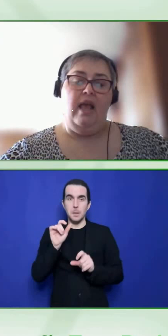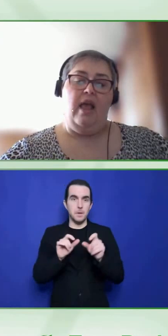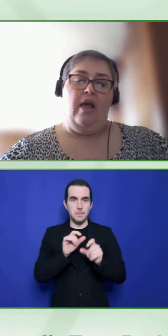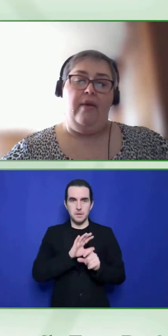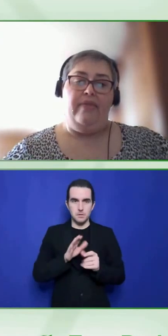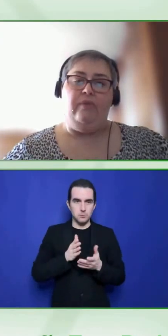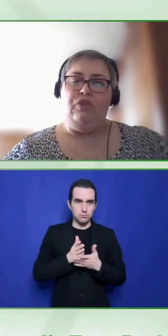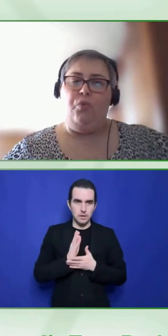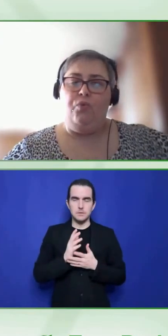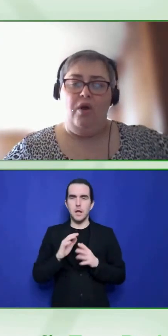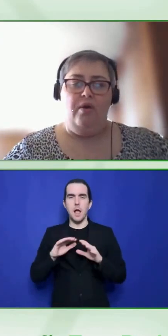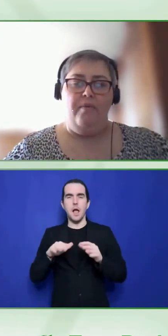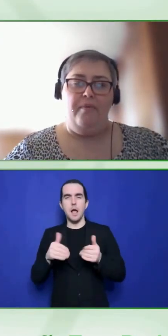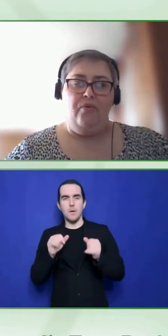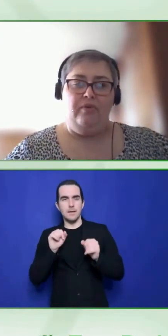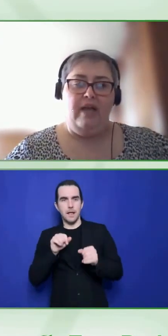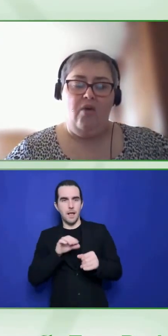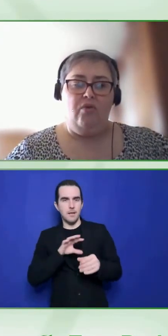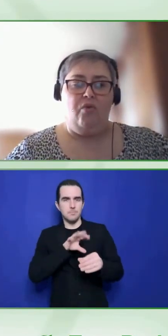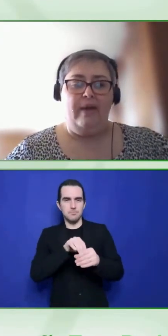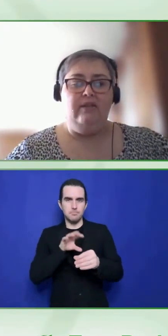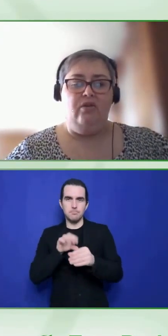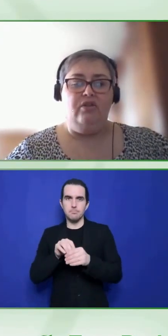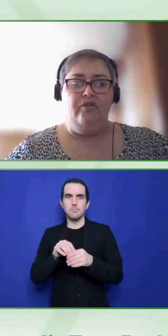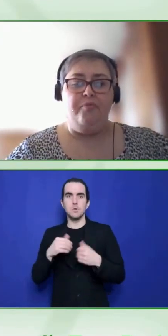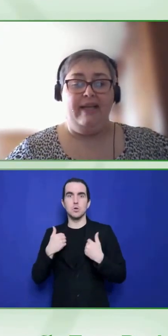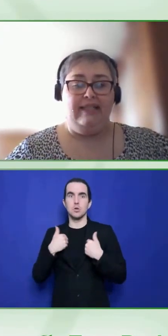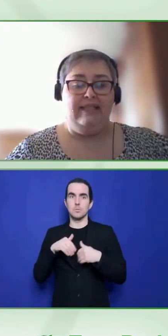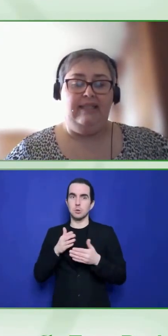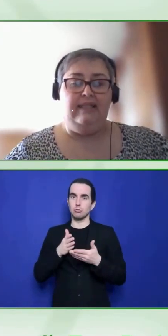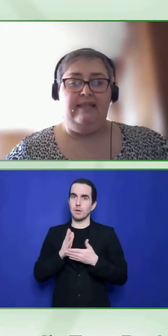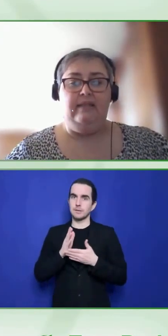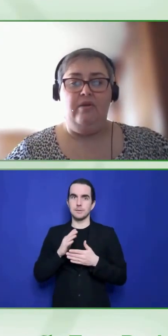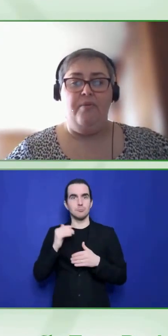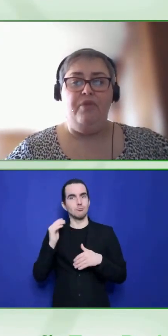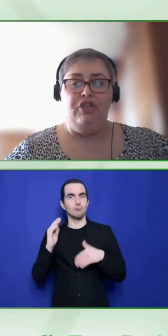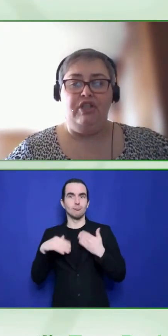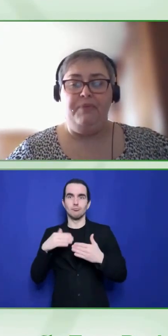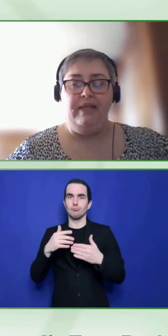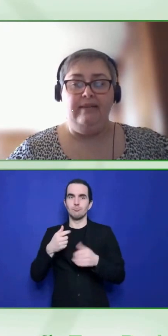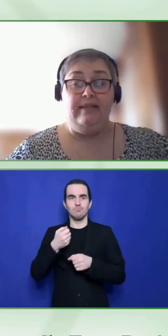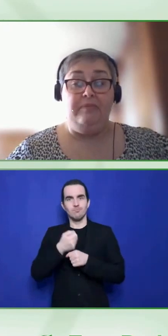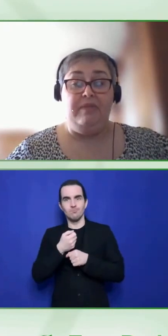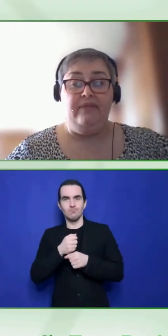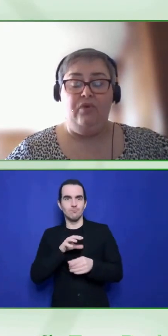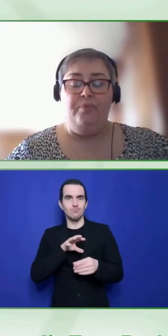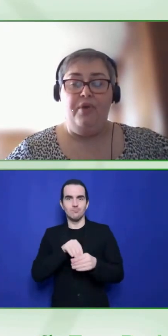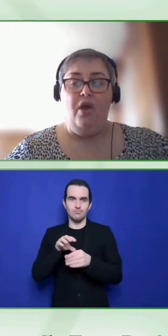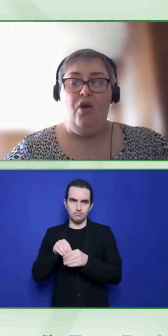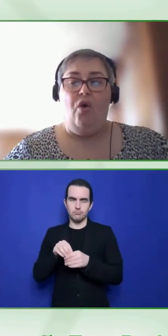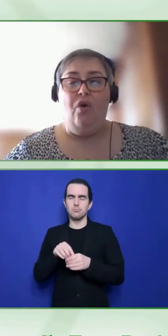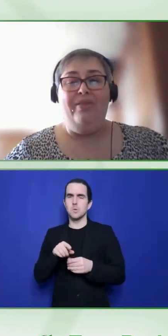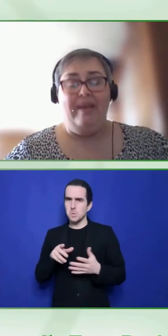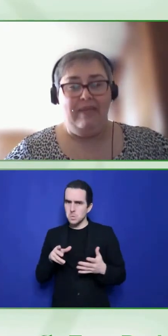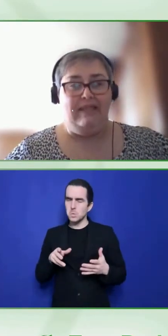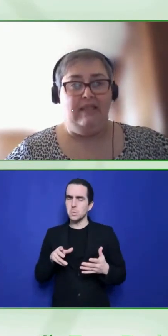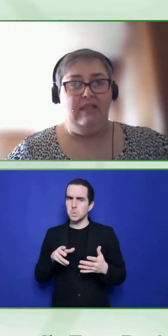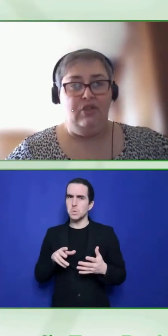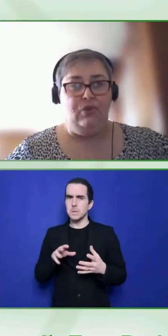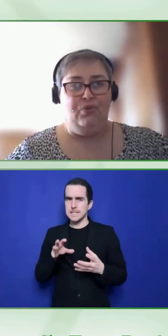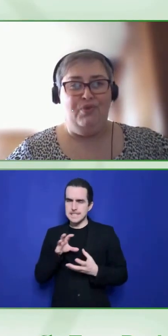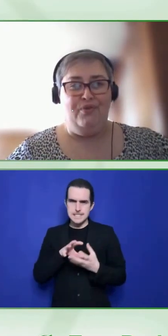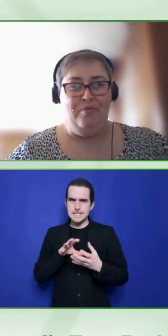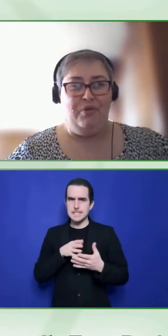rights. There is now quite a lot of practices and much experience that has been developed on